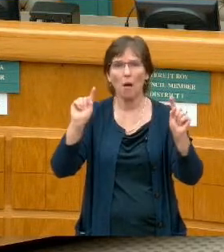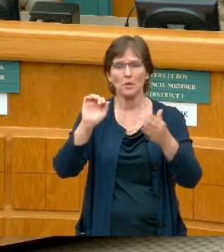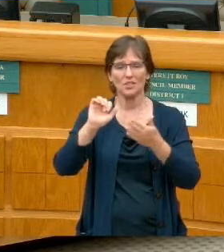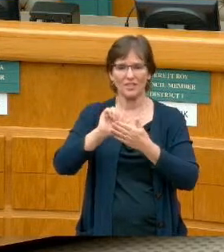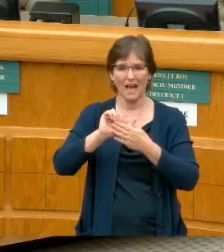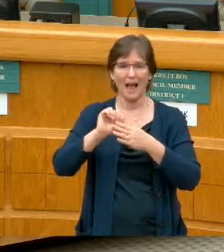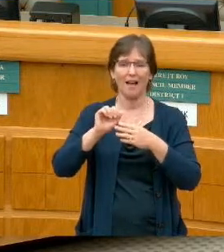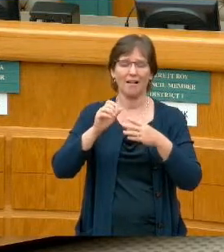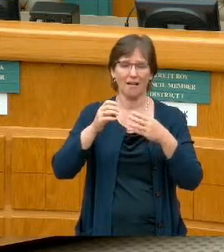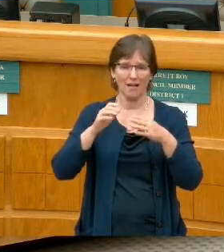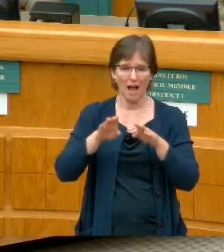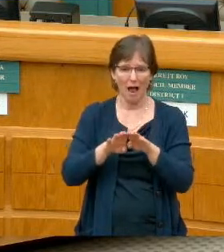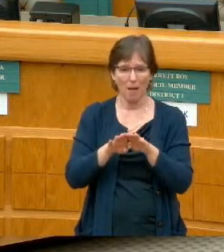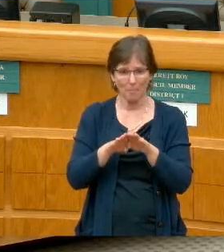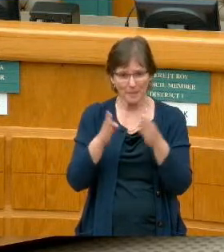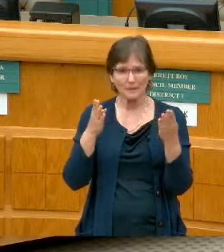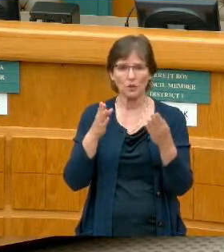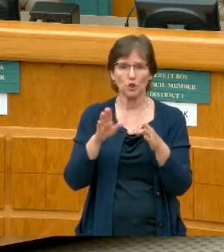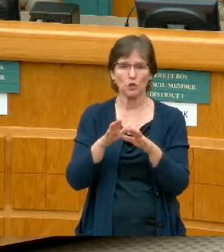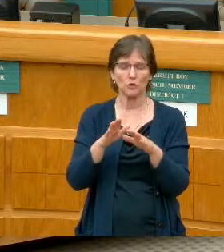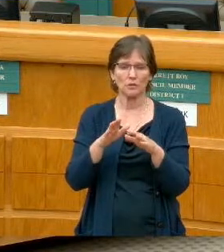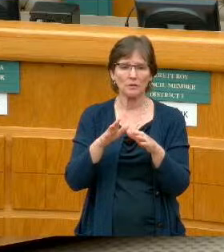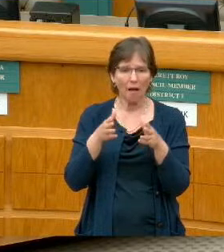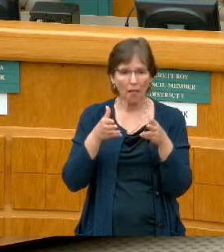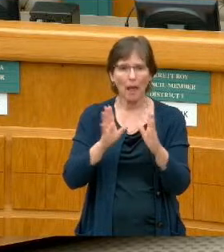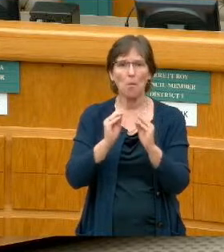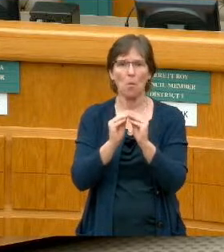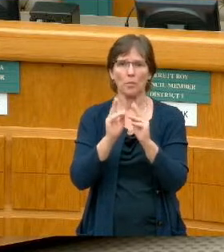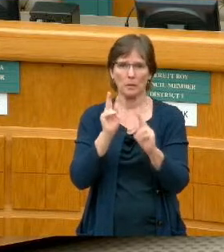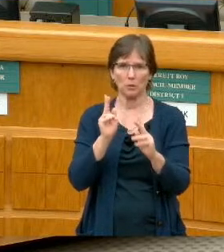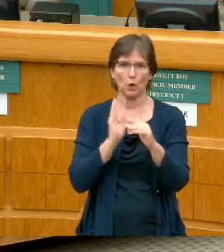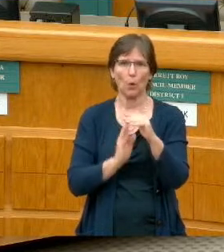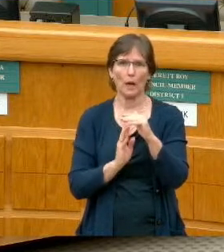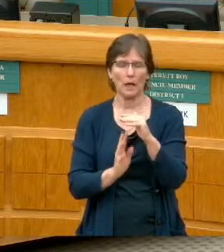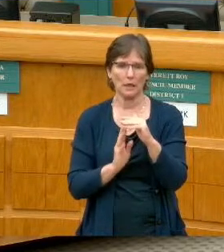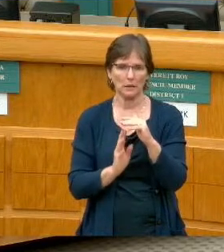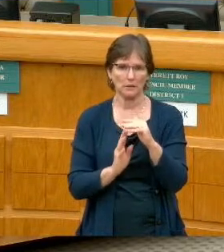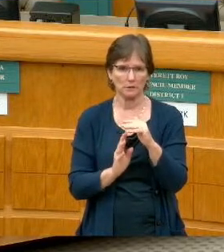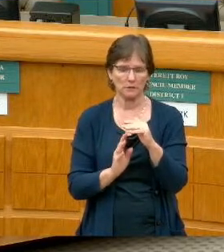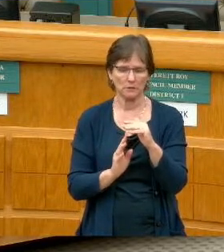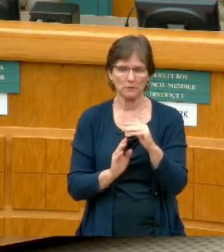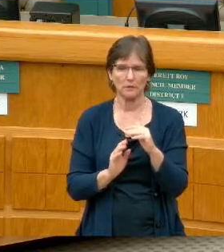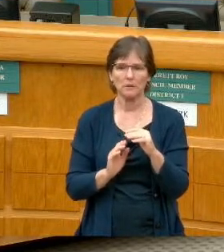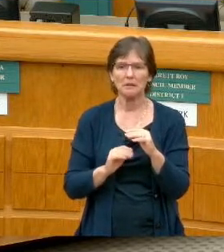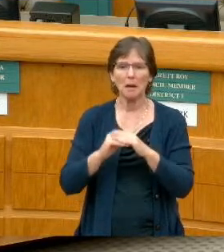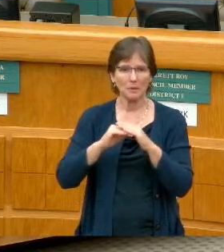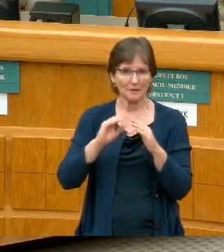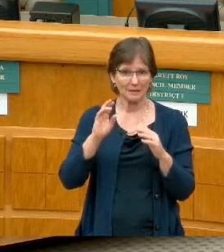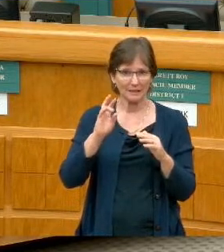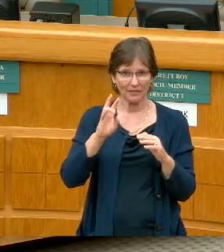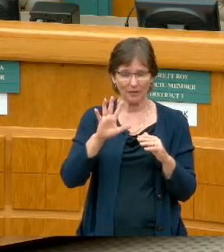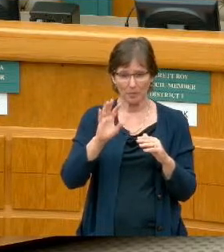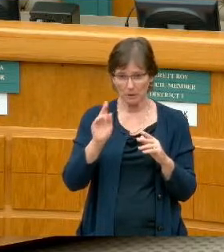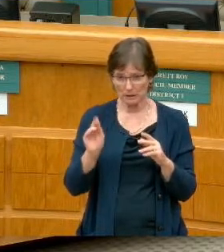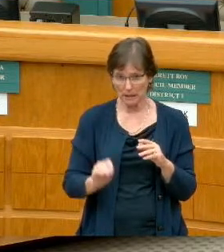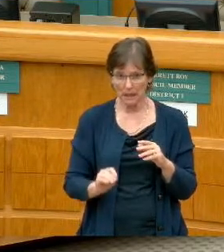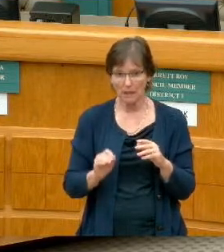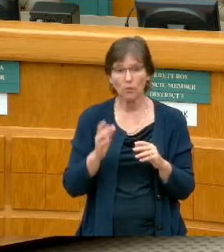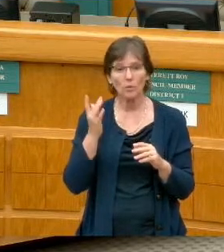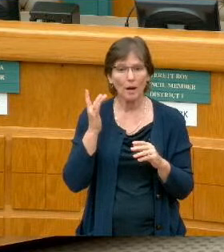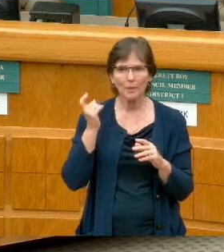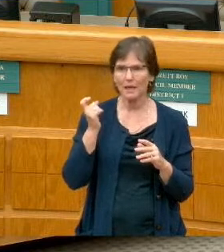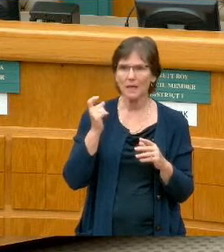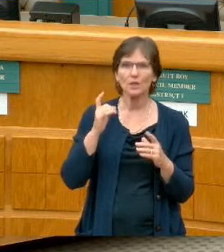make strong, data-driven decisions in our state. I have always said that our approach to handling this pandemic would